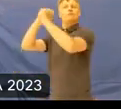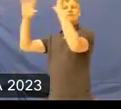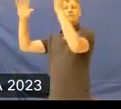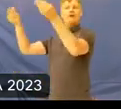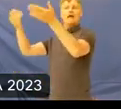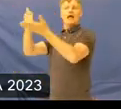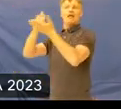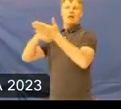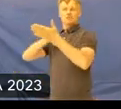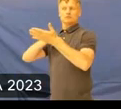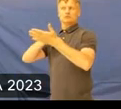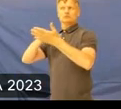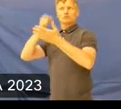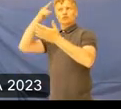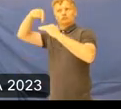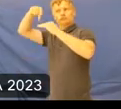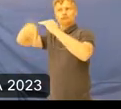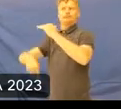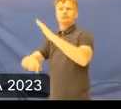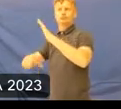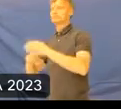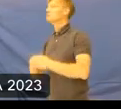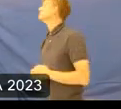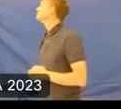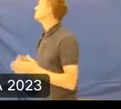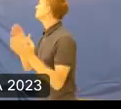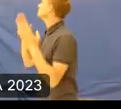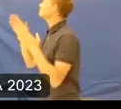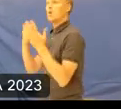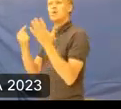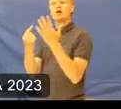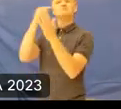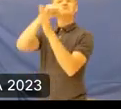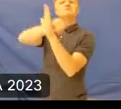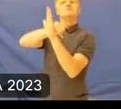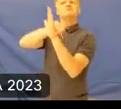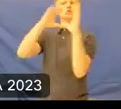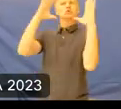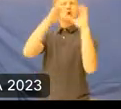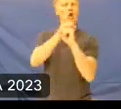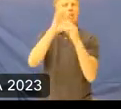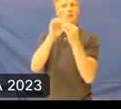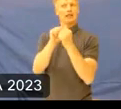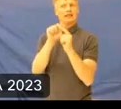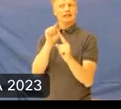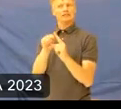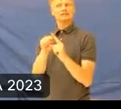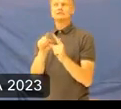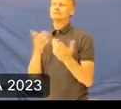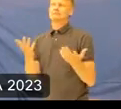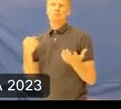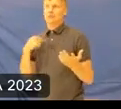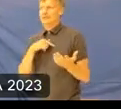reverberations. So the dark matter here, well, I think is that partly we don't have any kind of real algorithms for cranking